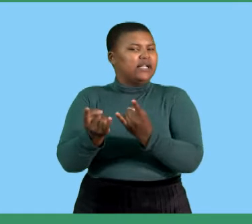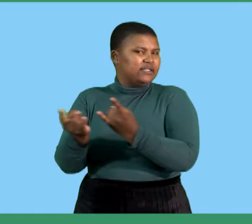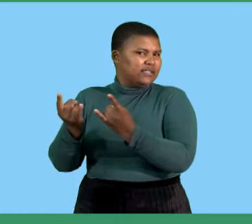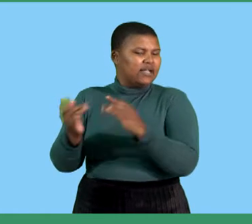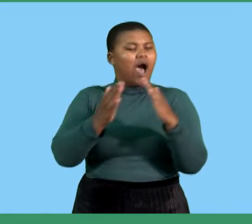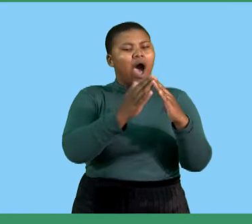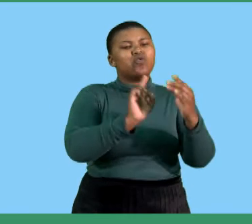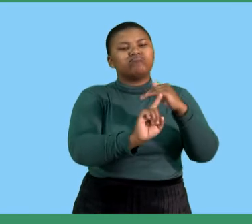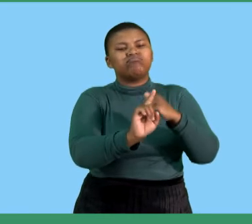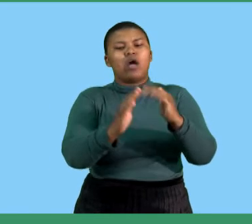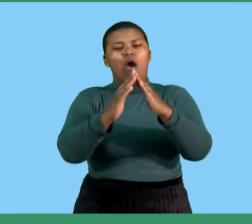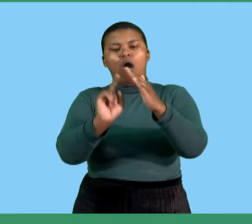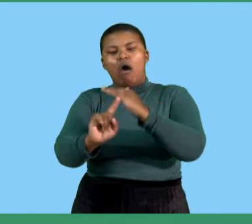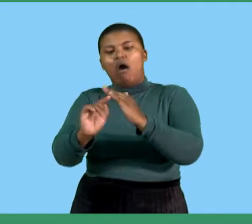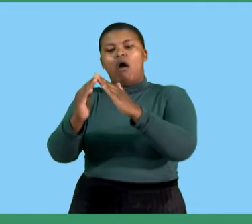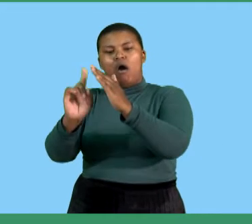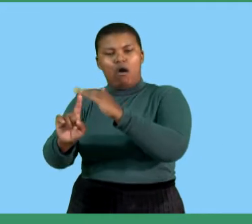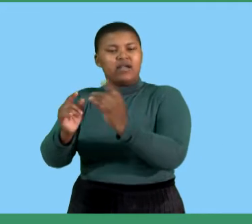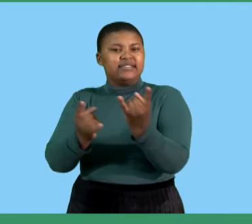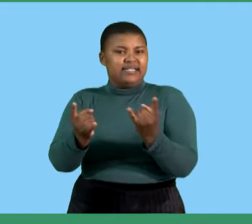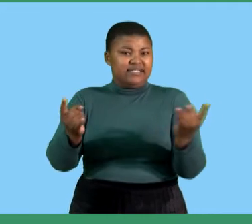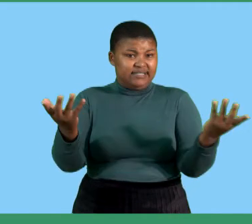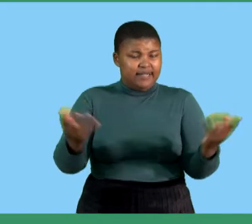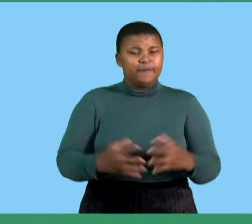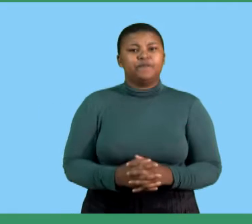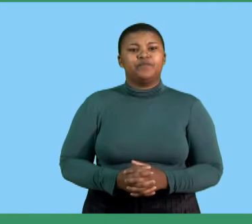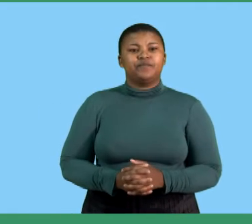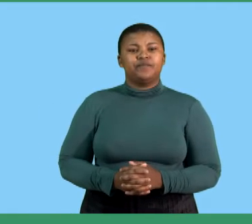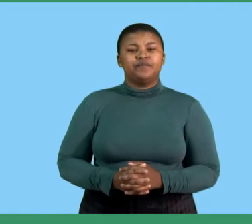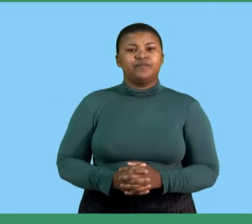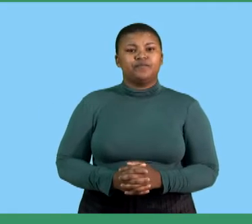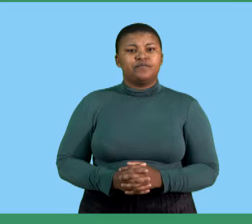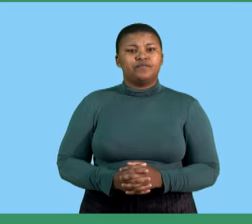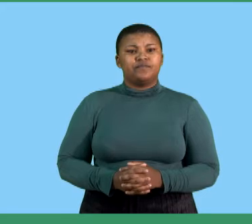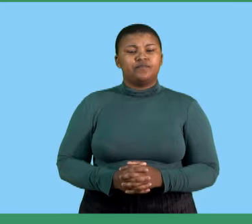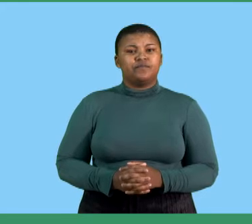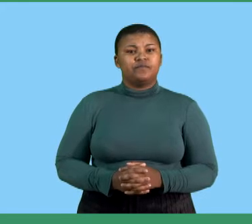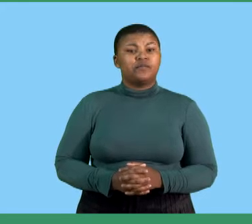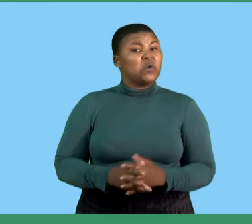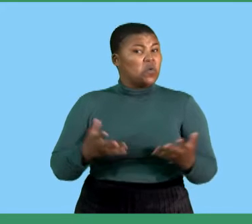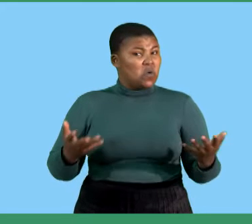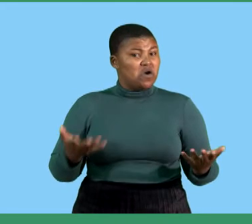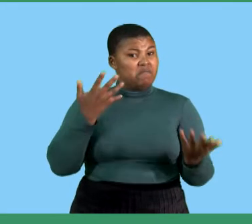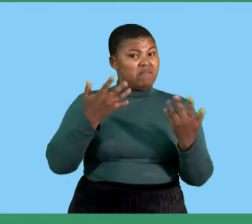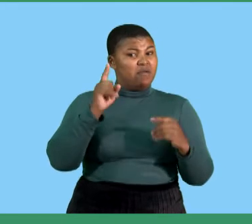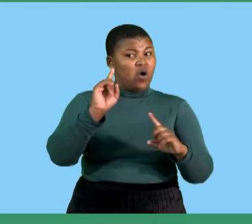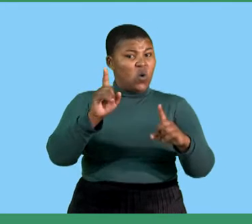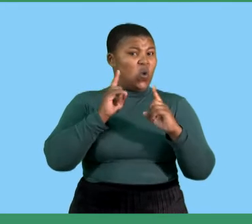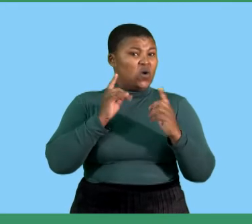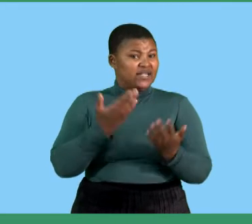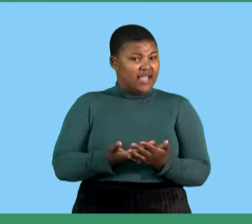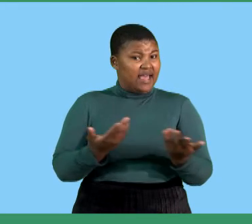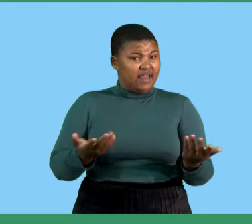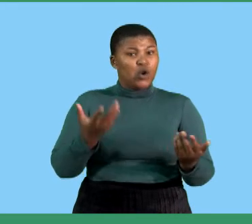tomorrow in that other house, maybe on one day you're going to them and you're selling. Or you can use maybe the mail orders, or you can